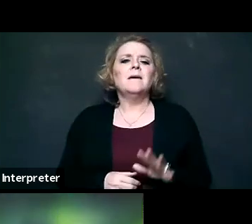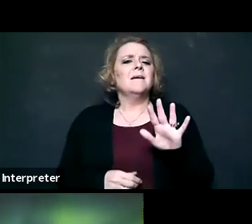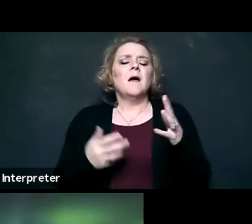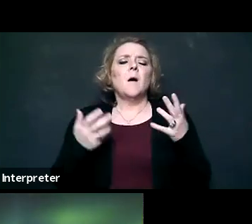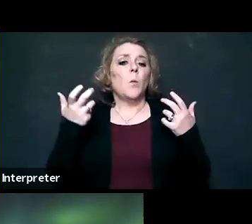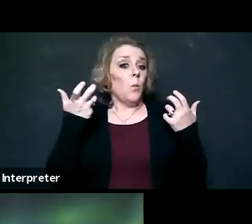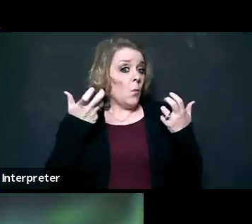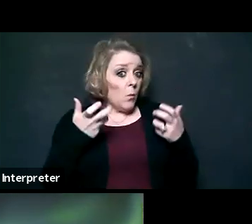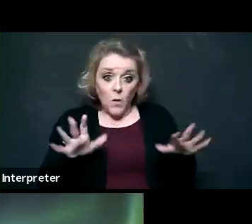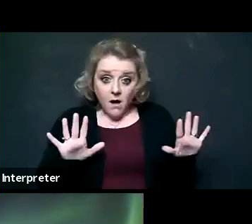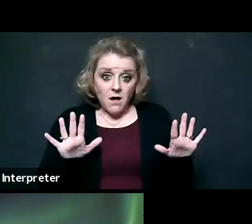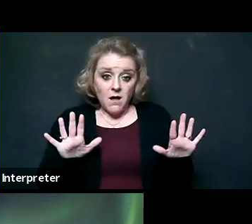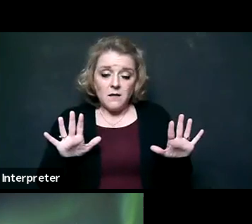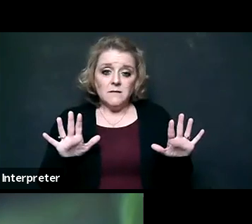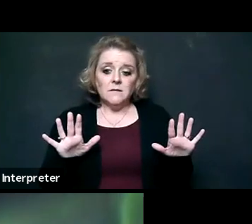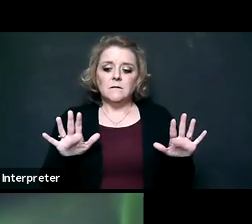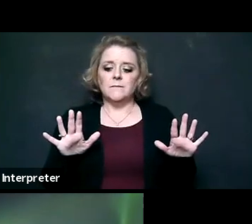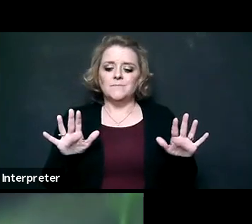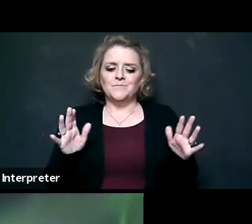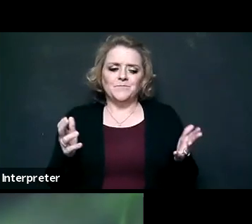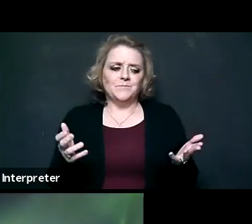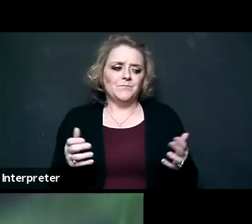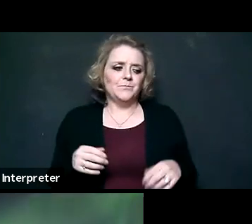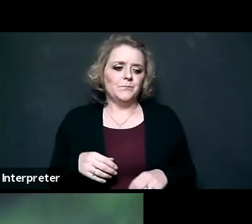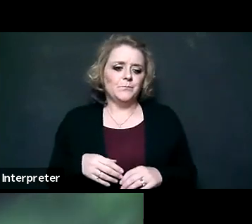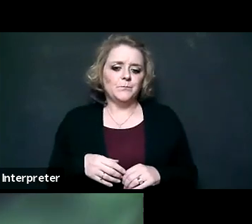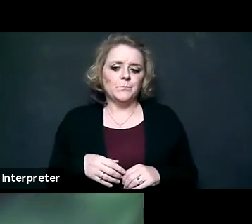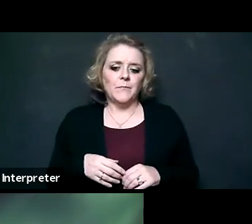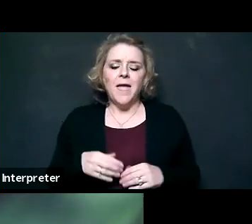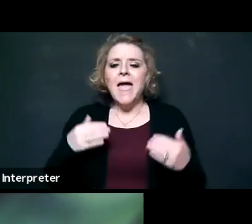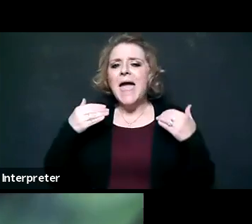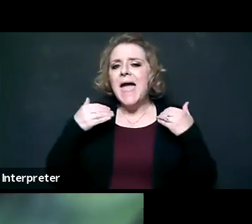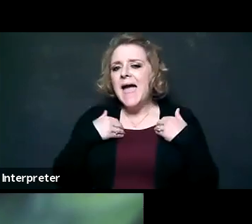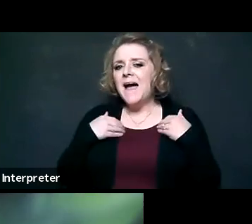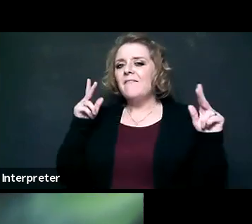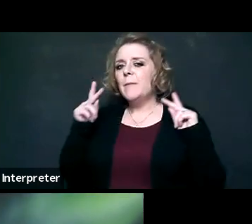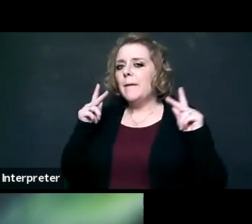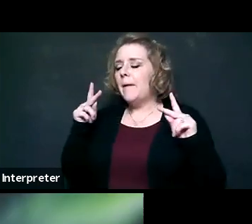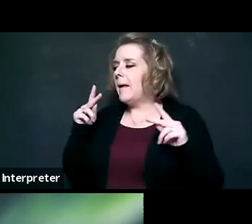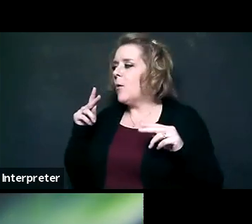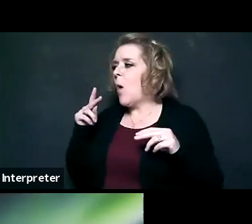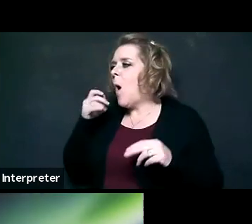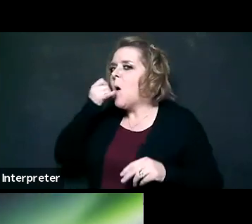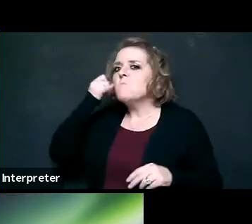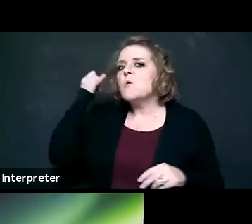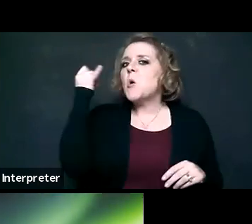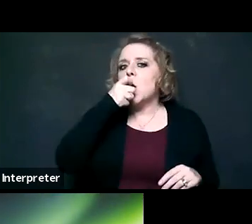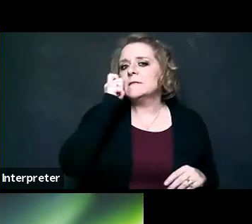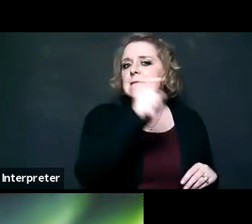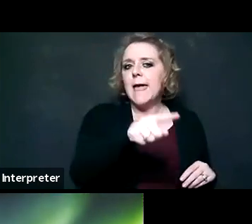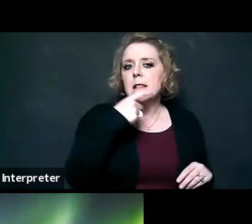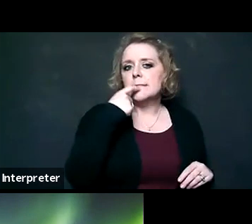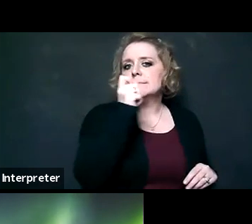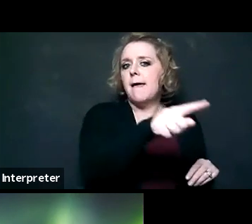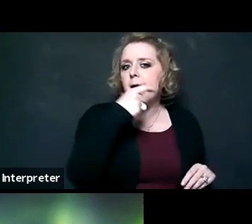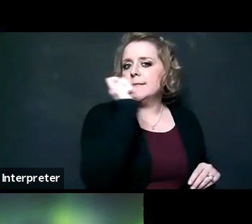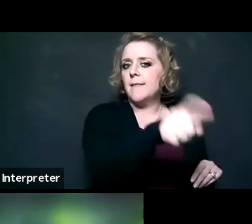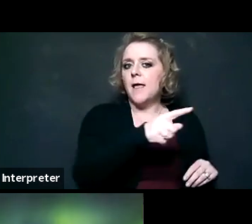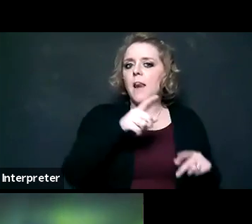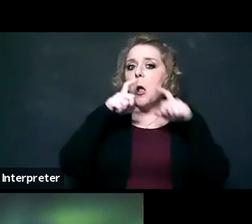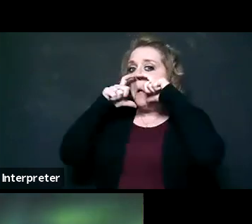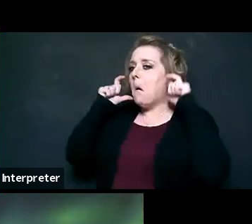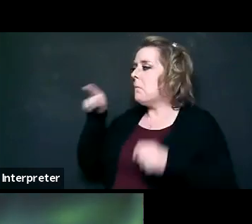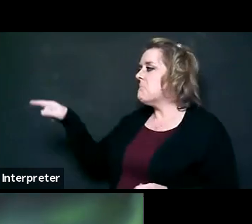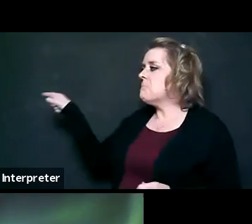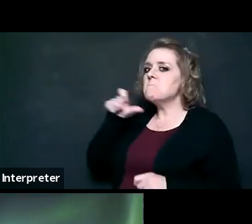is the people that call us just to tell us that people aren't wearing face coverings. I mean, Dr. Klepper's